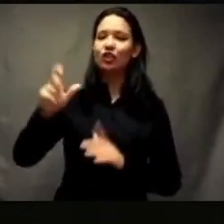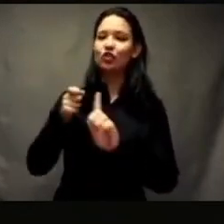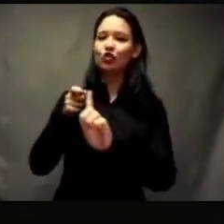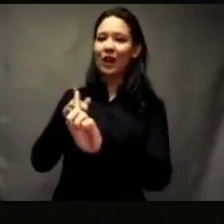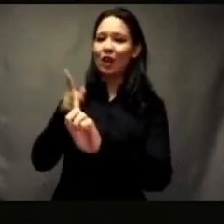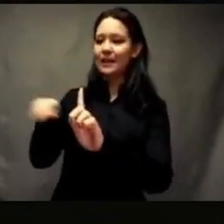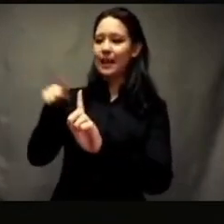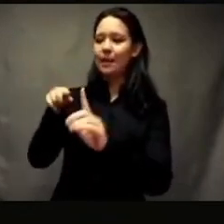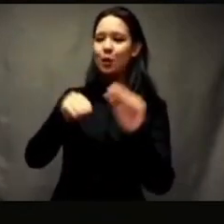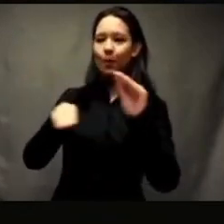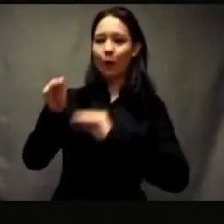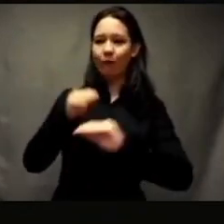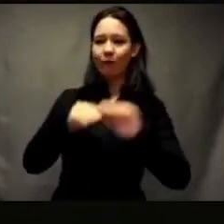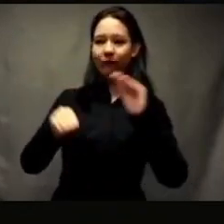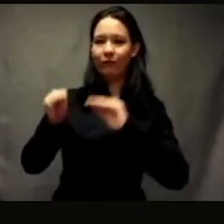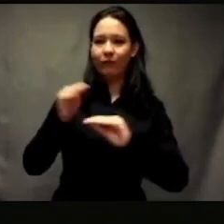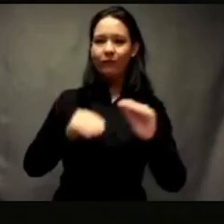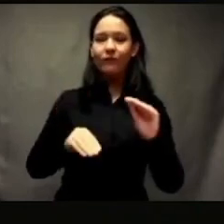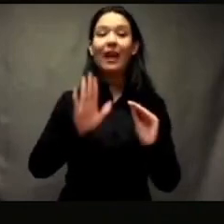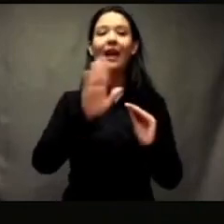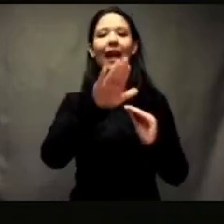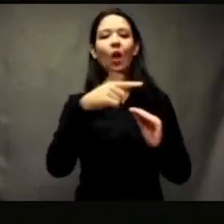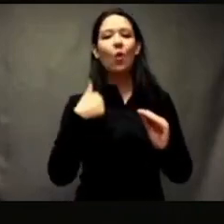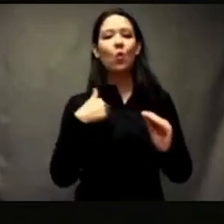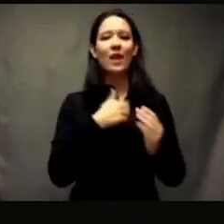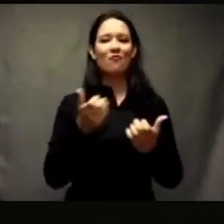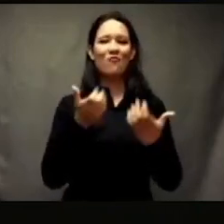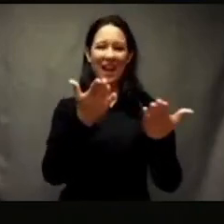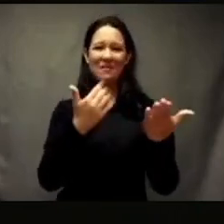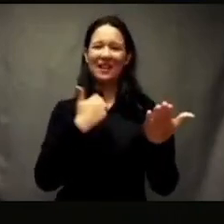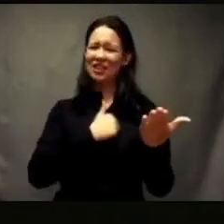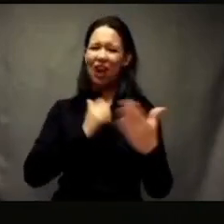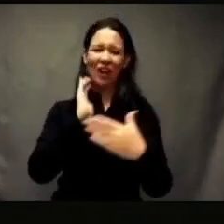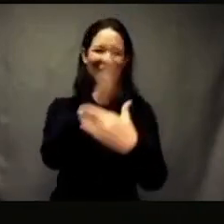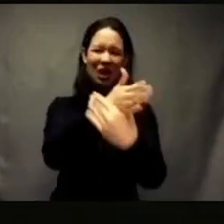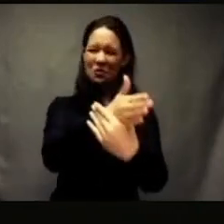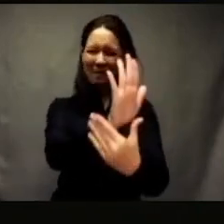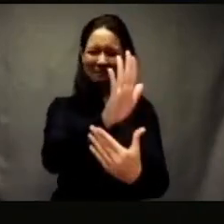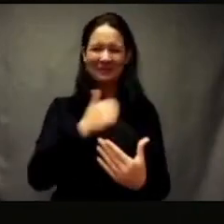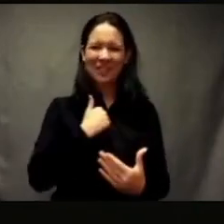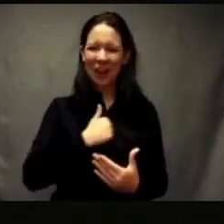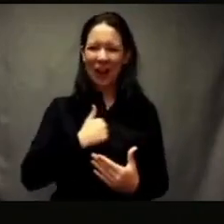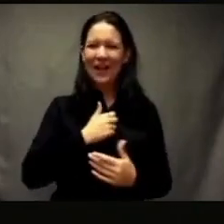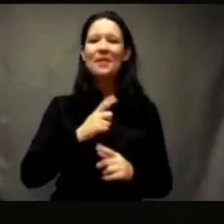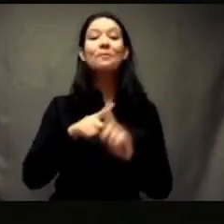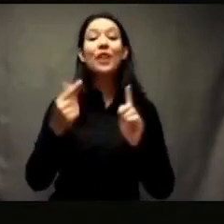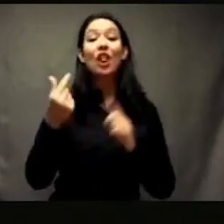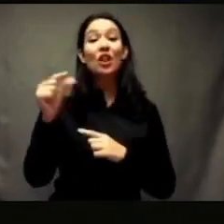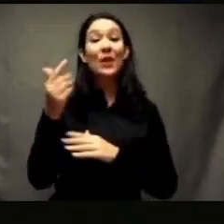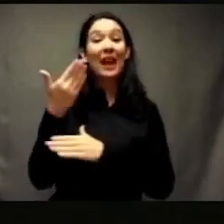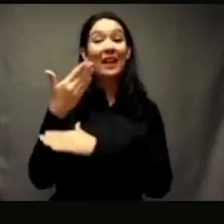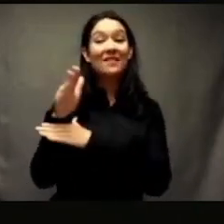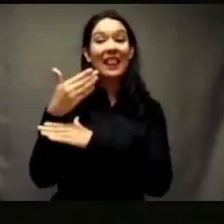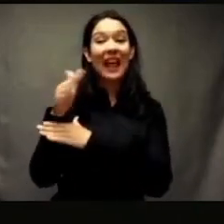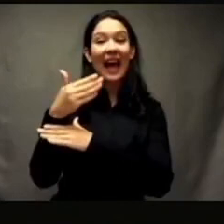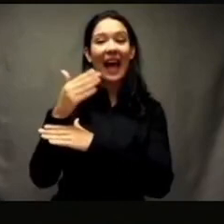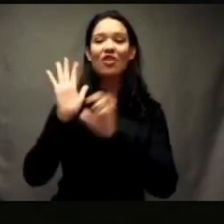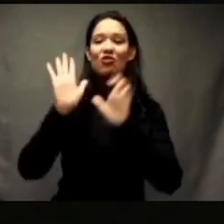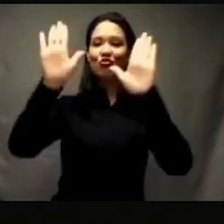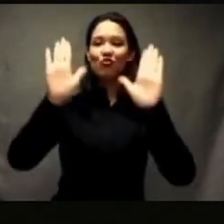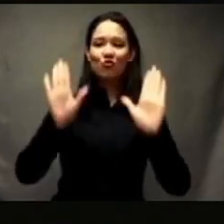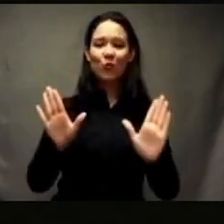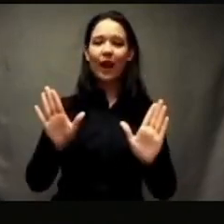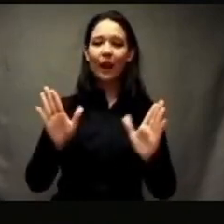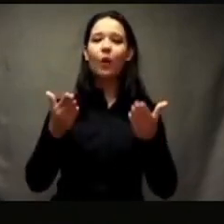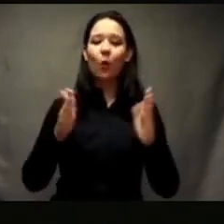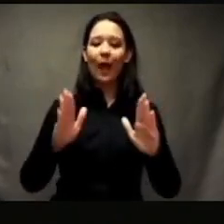programs. And I definitely recommend, sorry to jump in, but yes, please. The green flag is a great